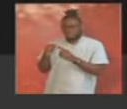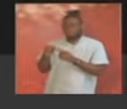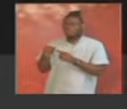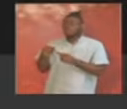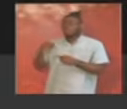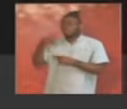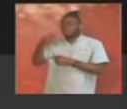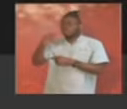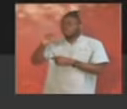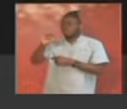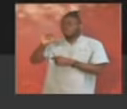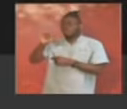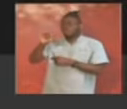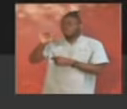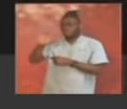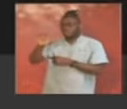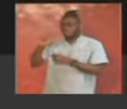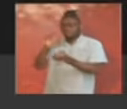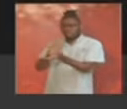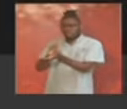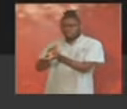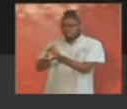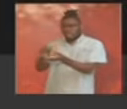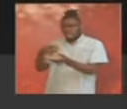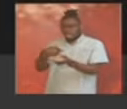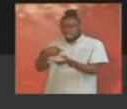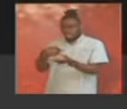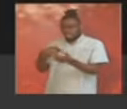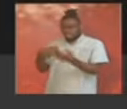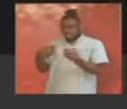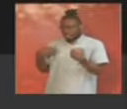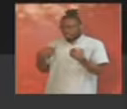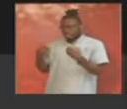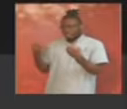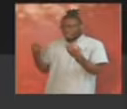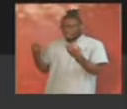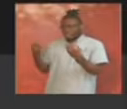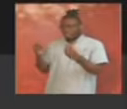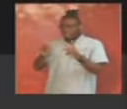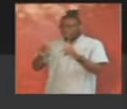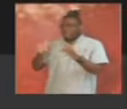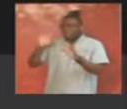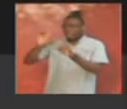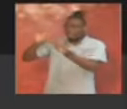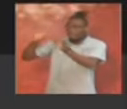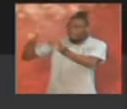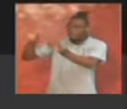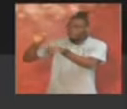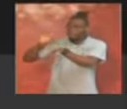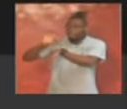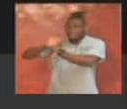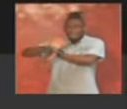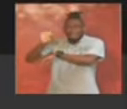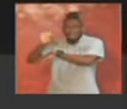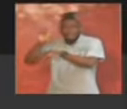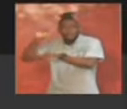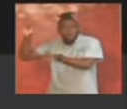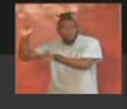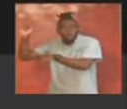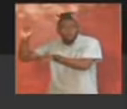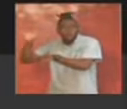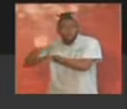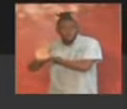that you all anticipate to come over to Tobago for the Easter weekend, is your unit doing anything to